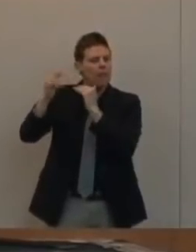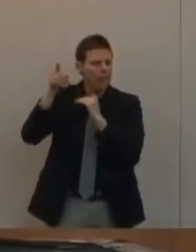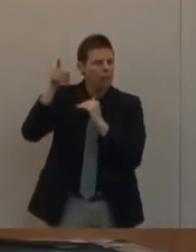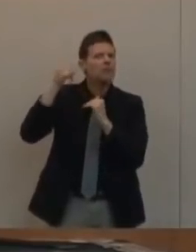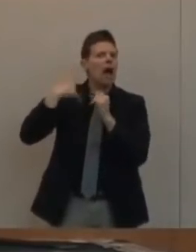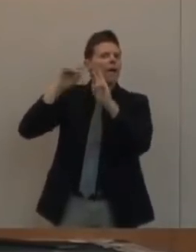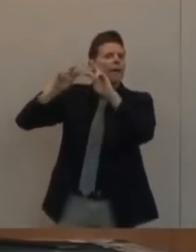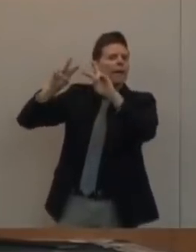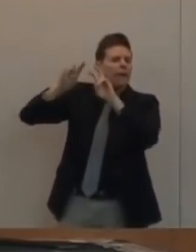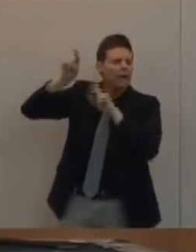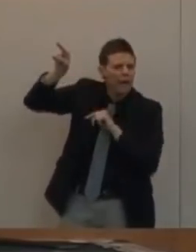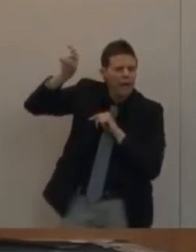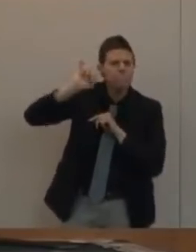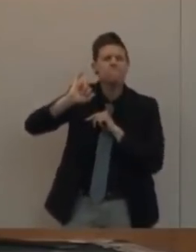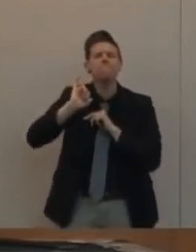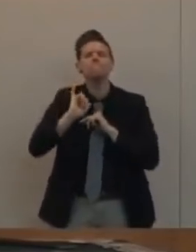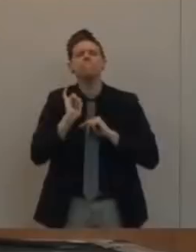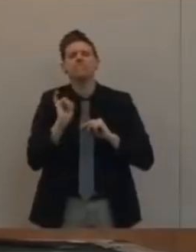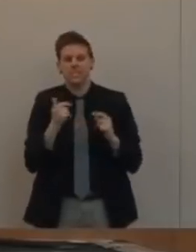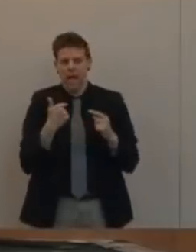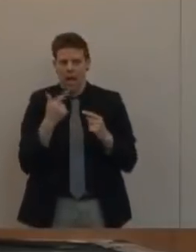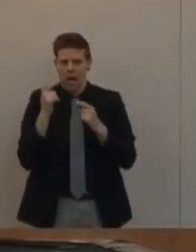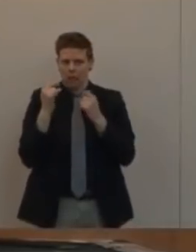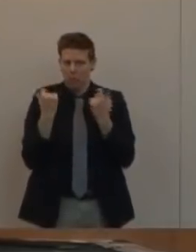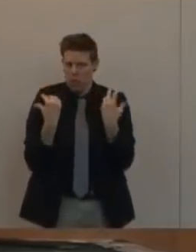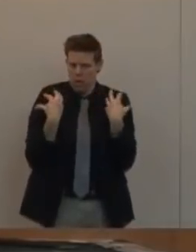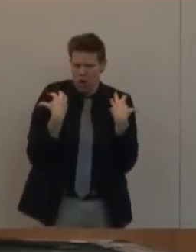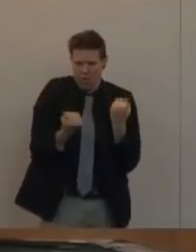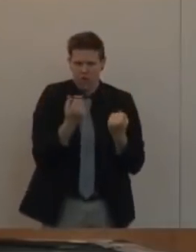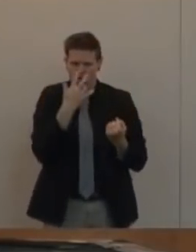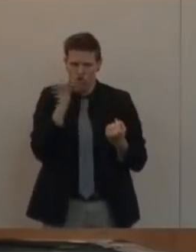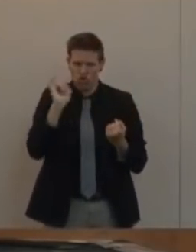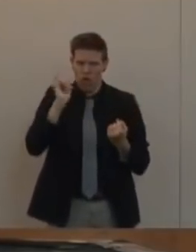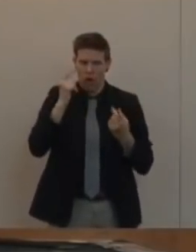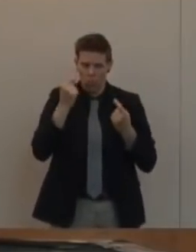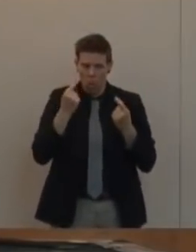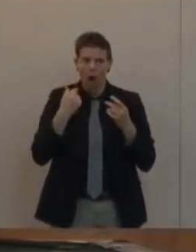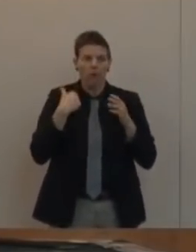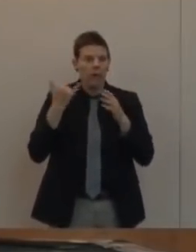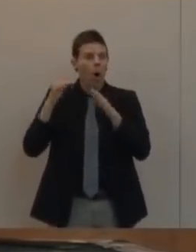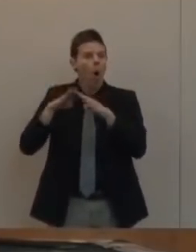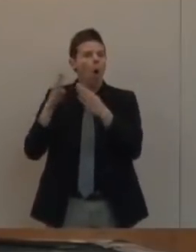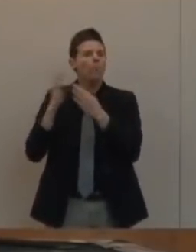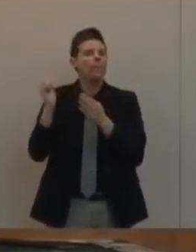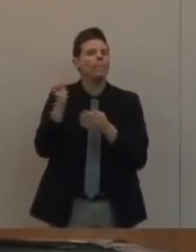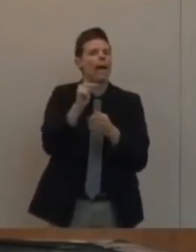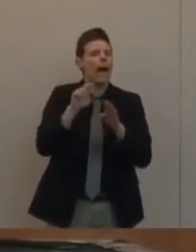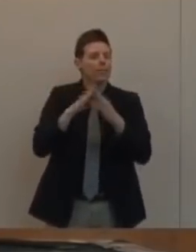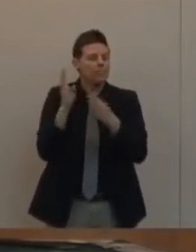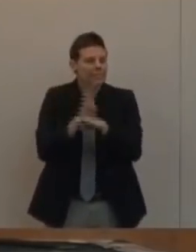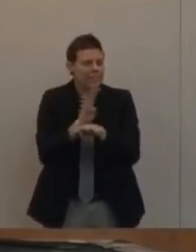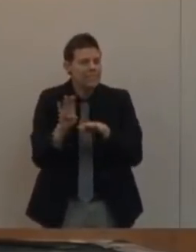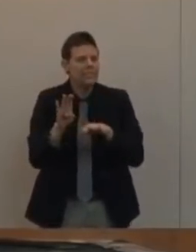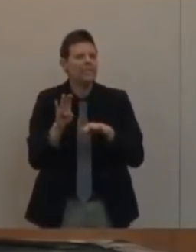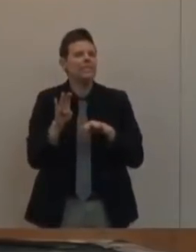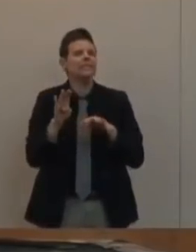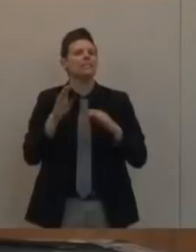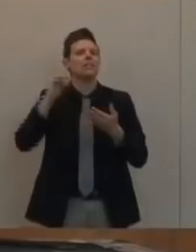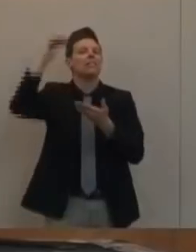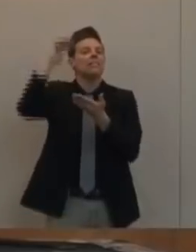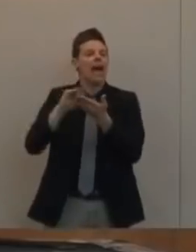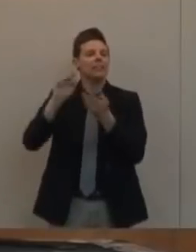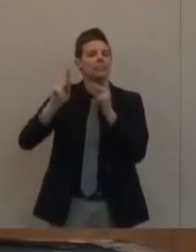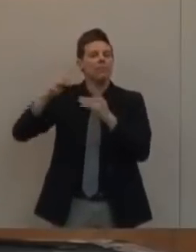recovery, which is a kind of a reopening of businesses and lessening the social distancing. And they're saying you have to have